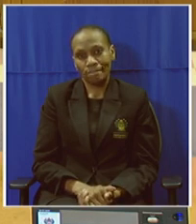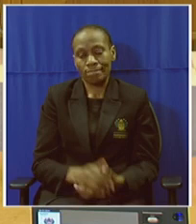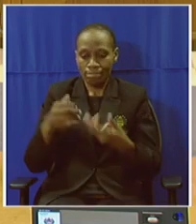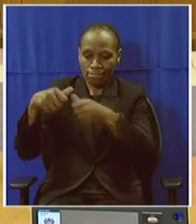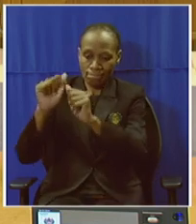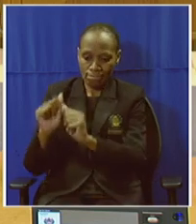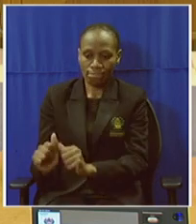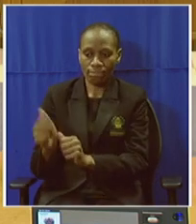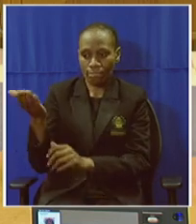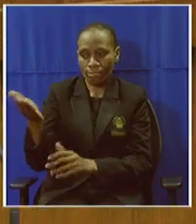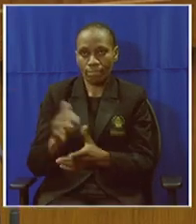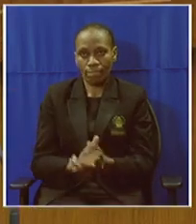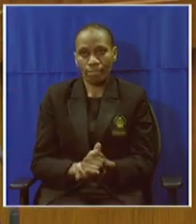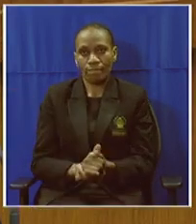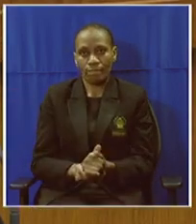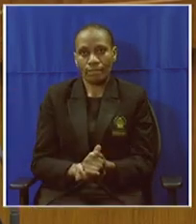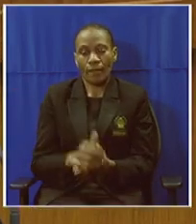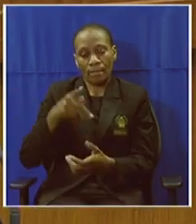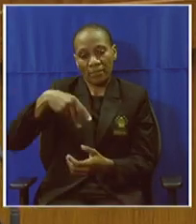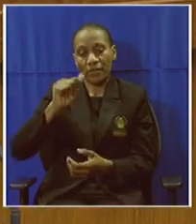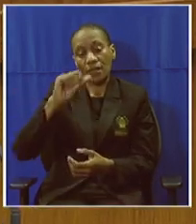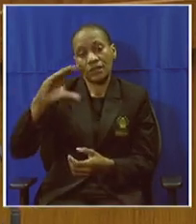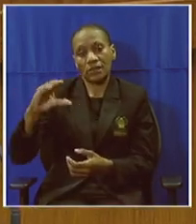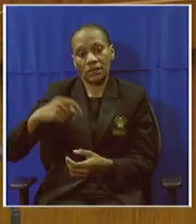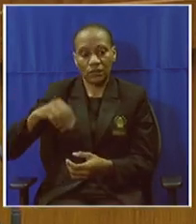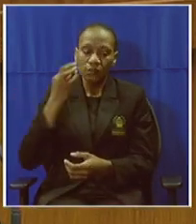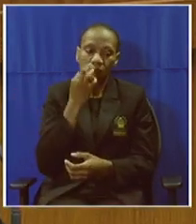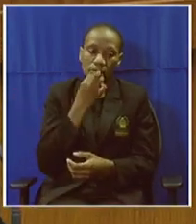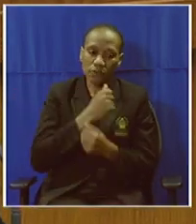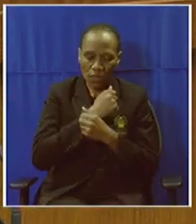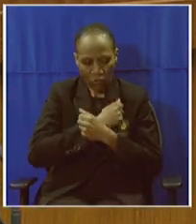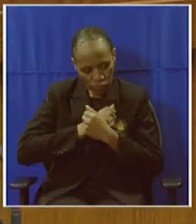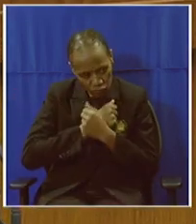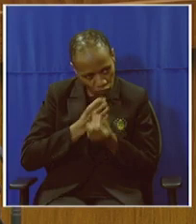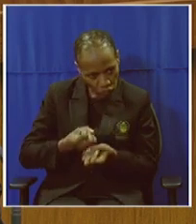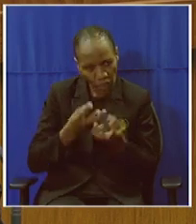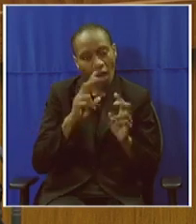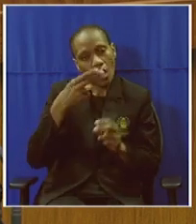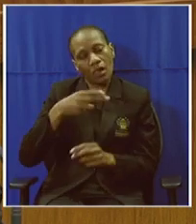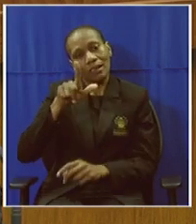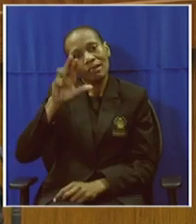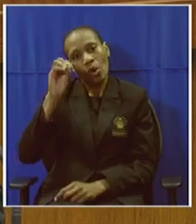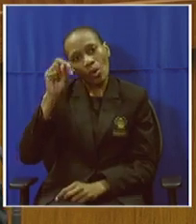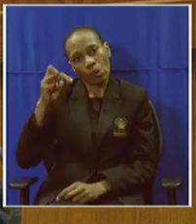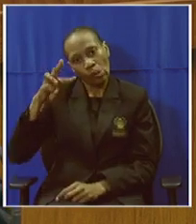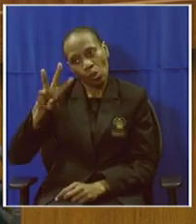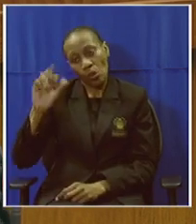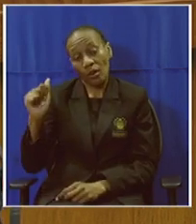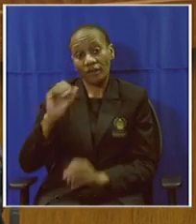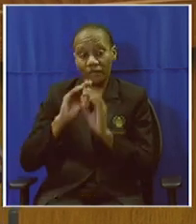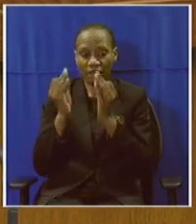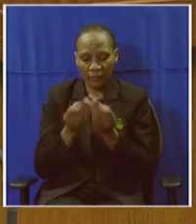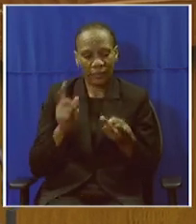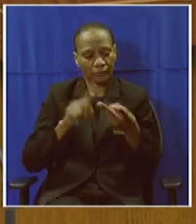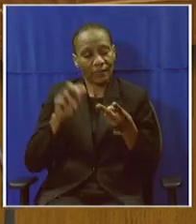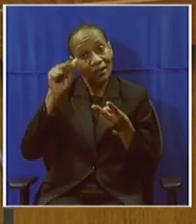Chairperson, as PAC, we convey our heartfelt condolences to the Hlongwa family and their